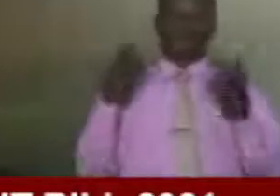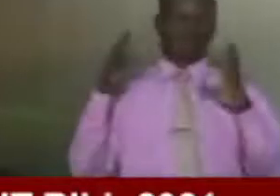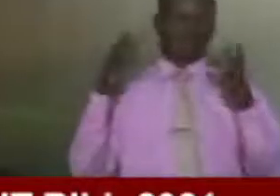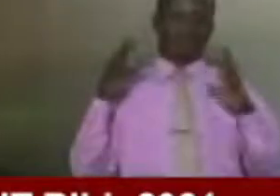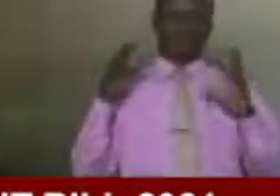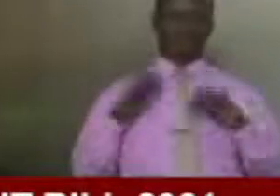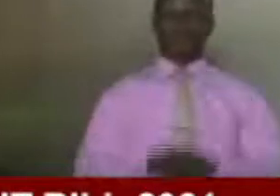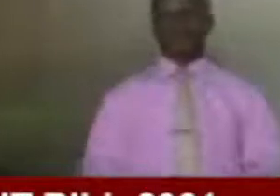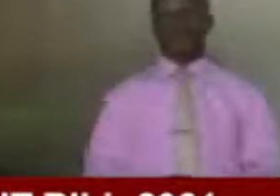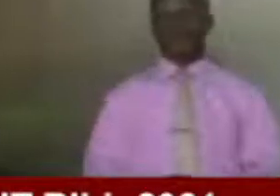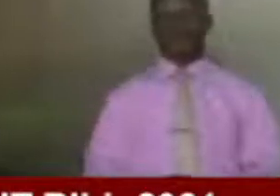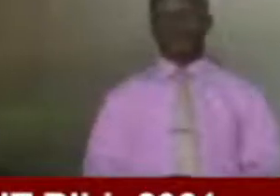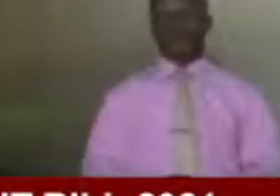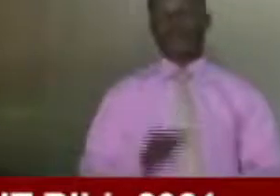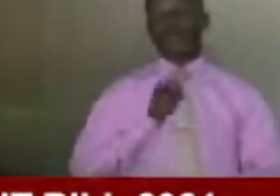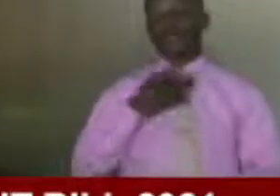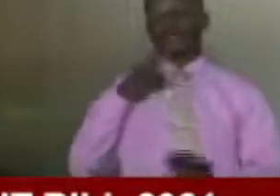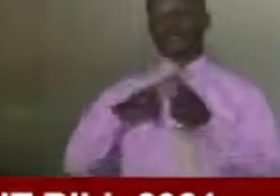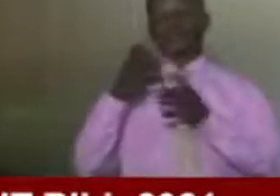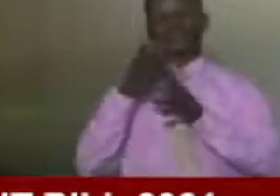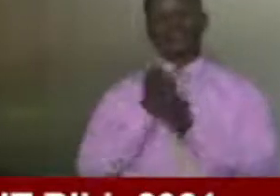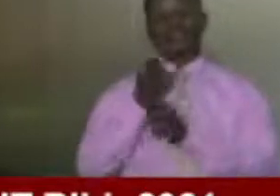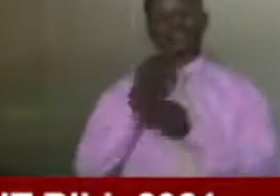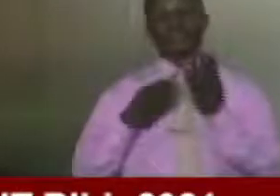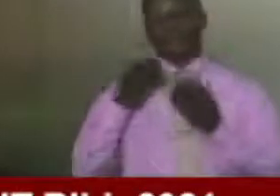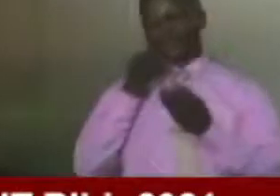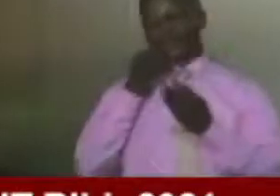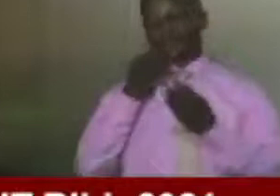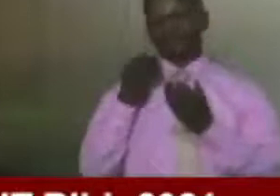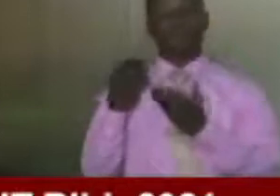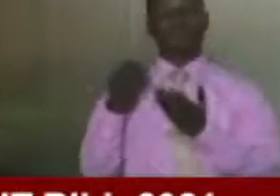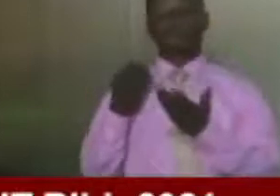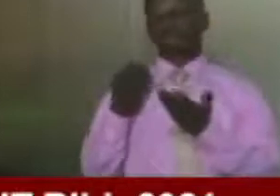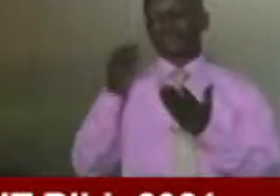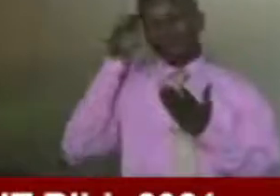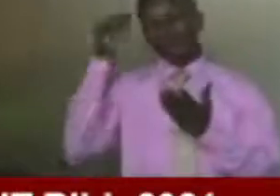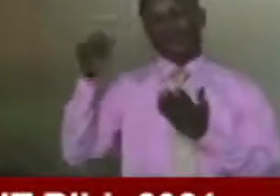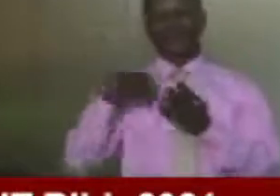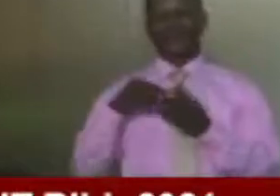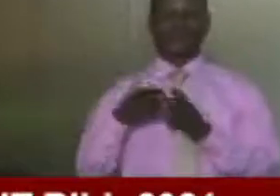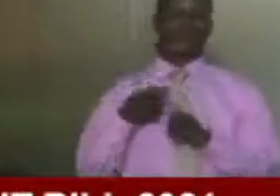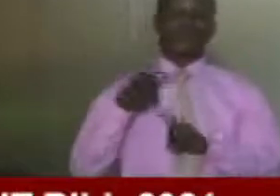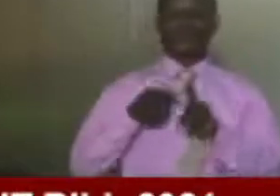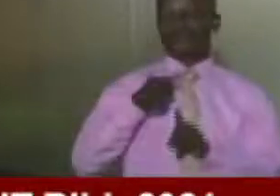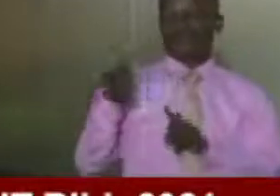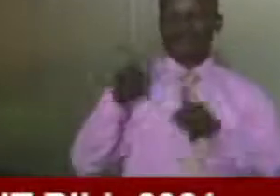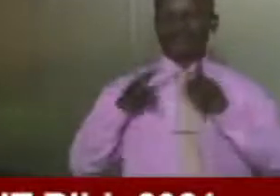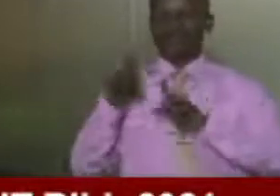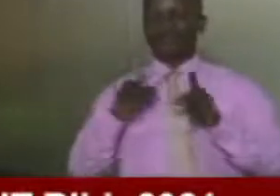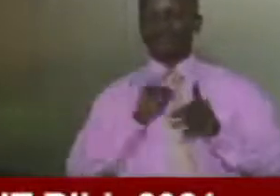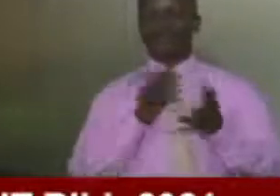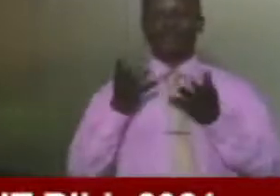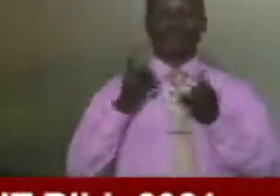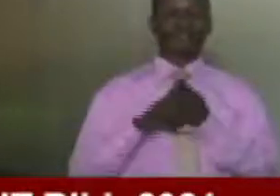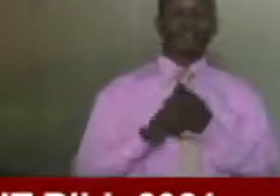I'd like to get some views outside of his circle, on the outer circle. I'd like to bring in Larry